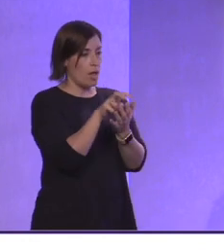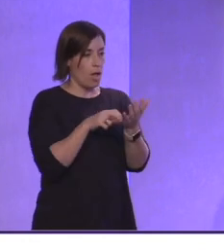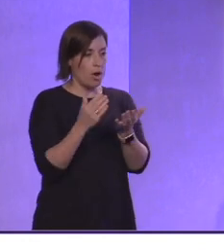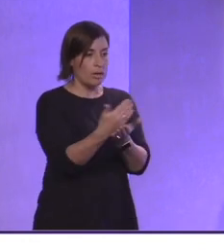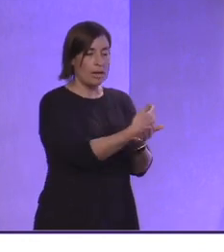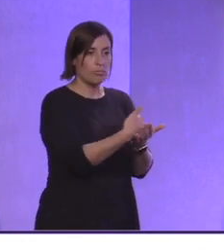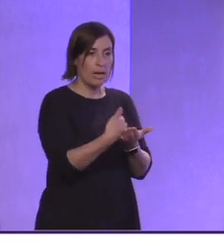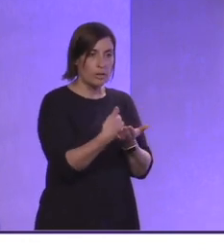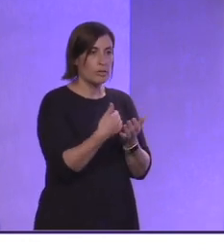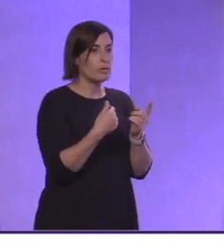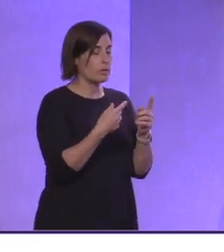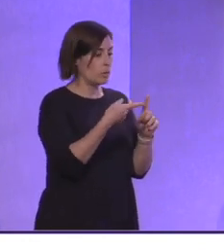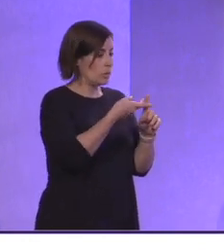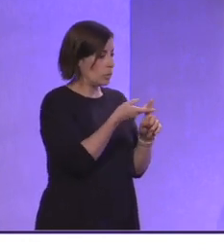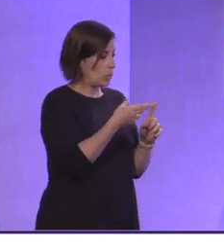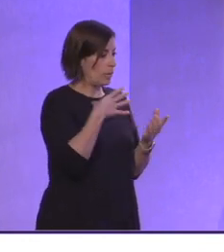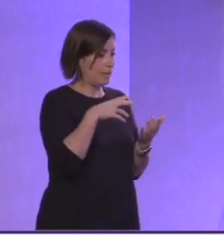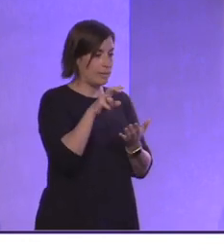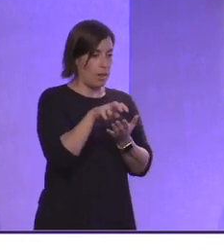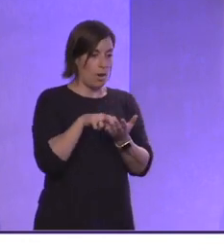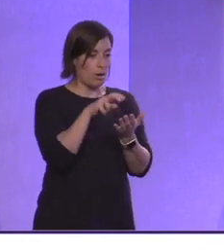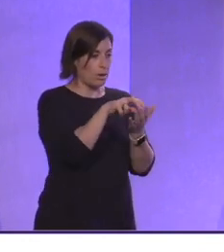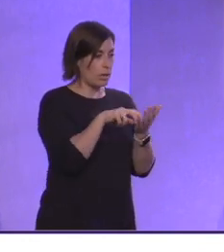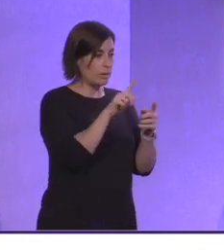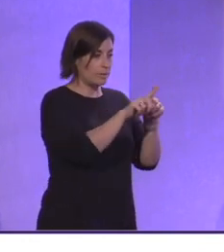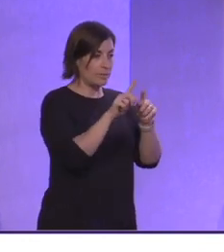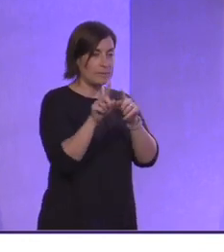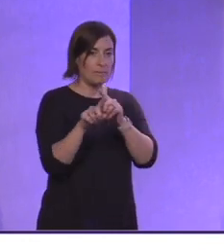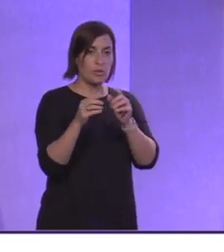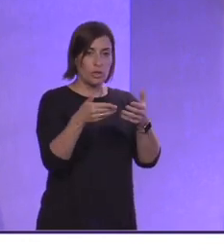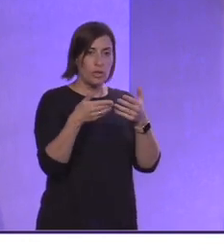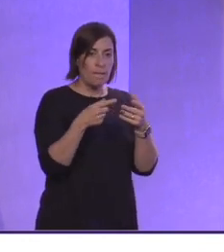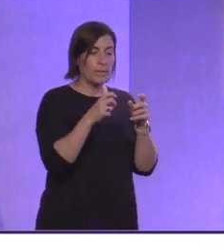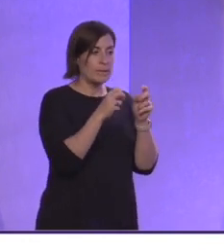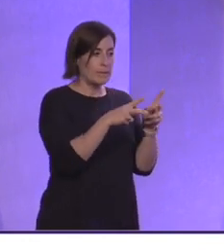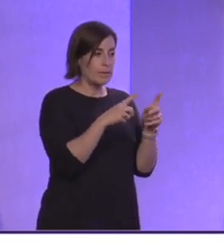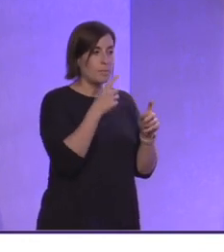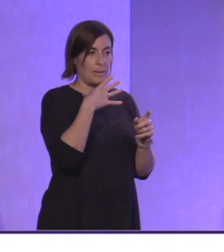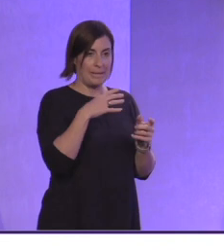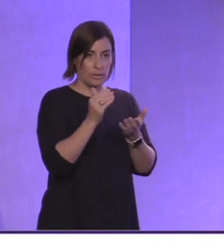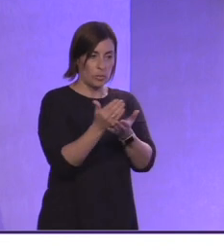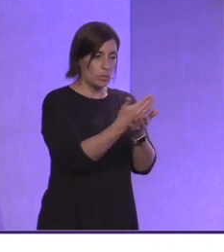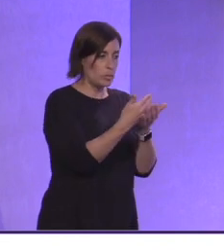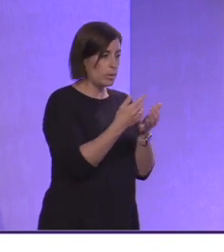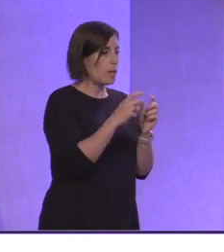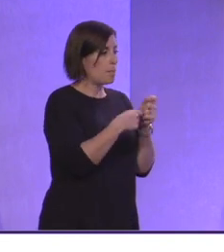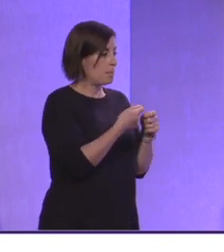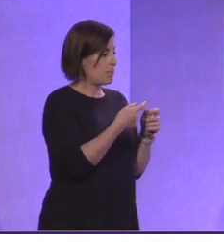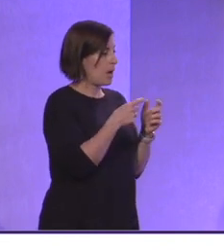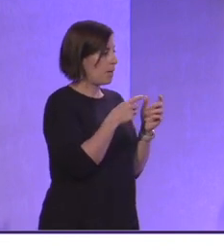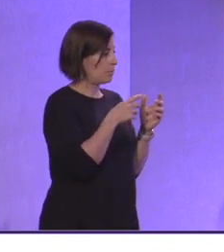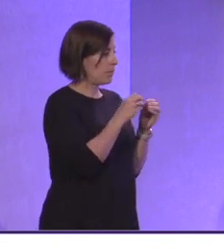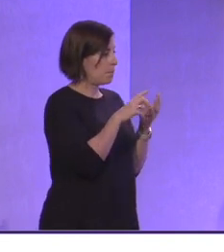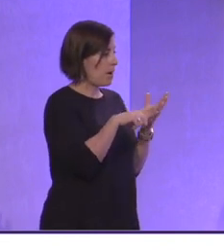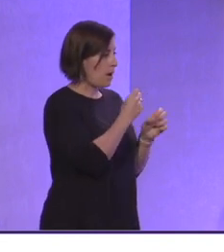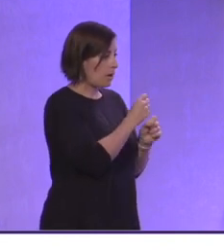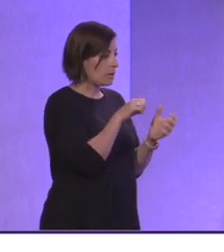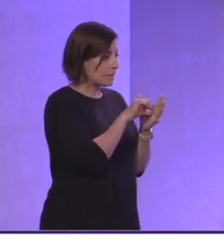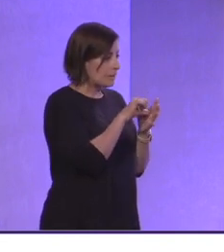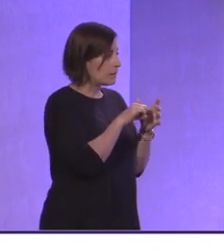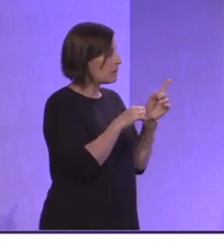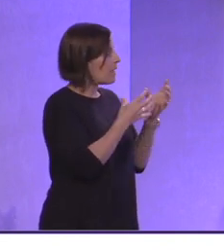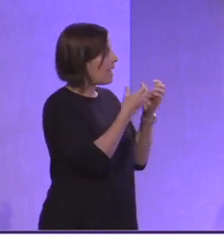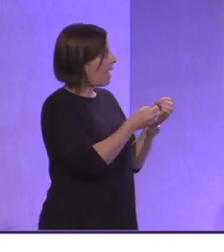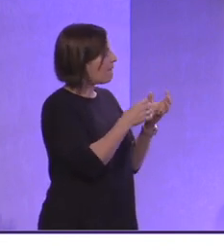we need tools that collect logs from our systems and services that we can use to debug issues later. And Splunk,